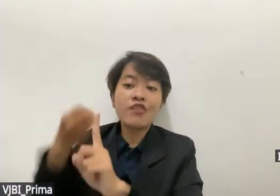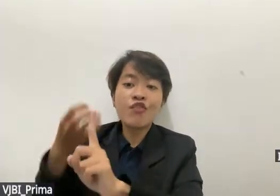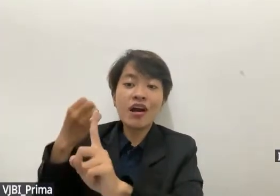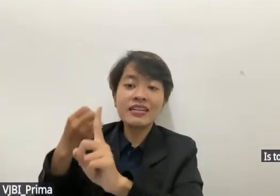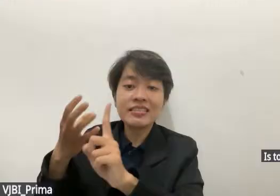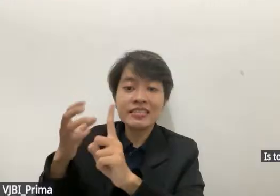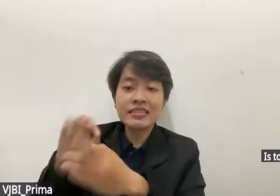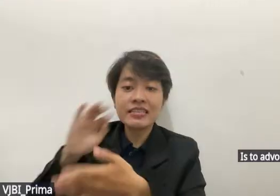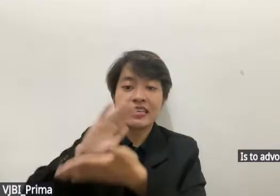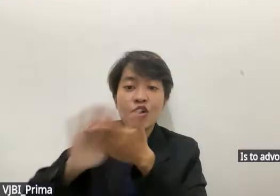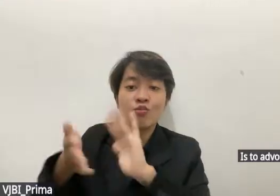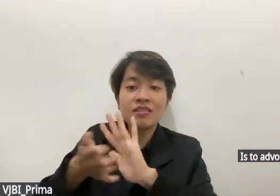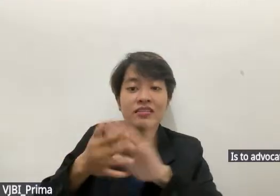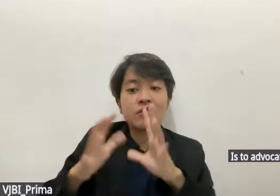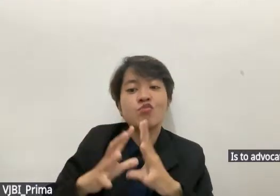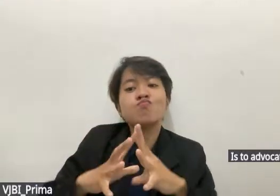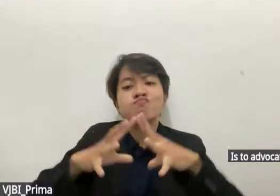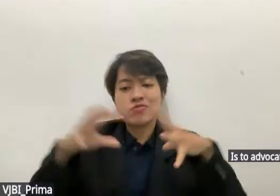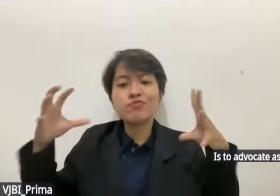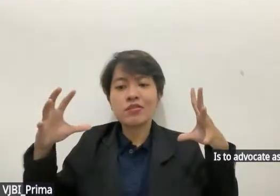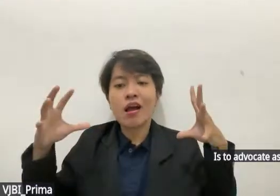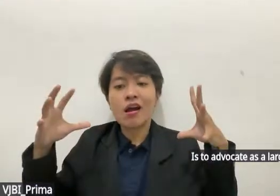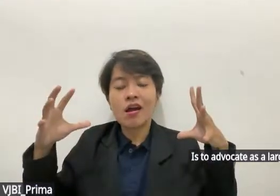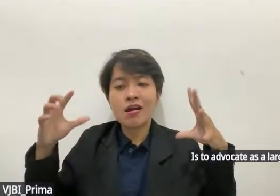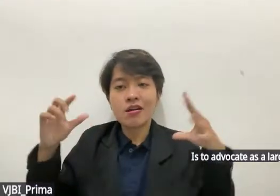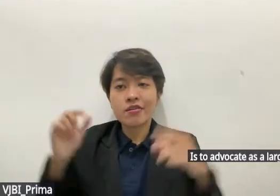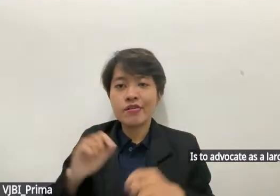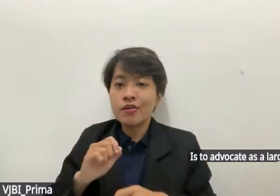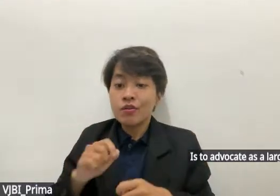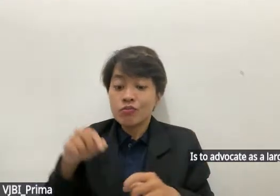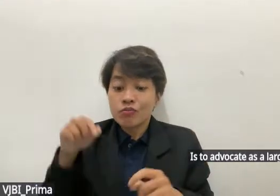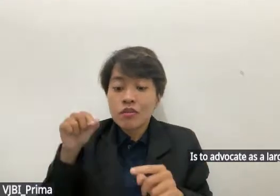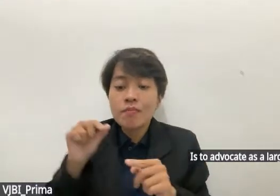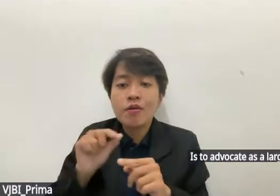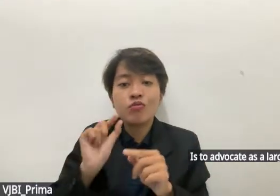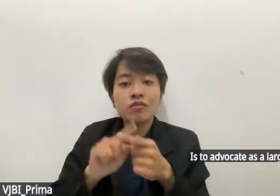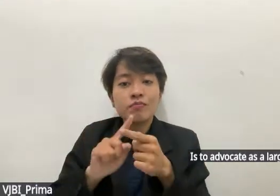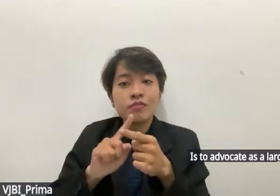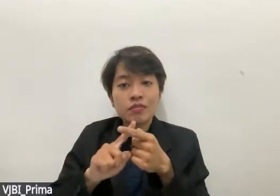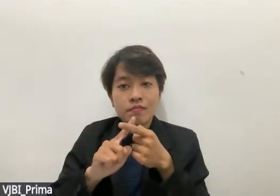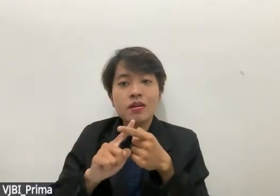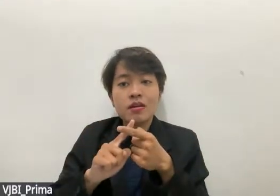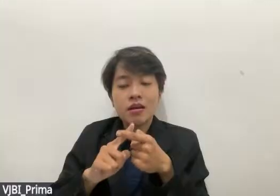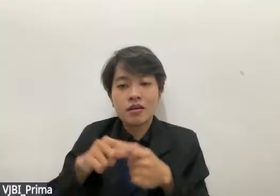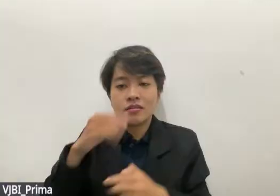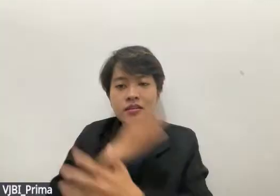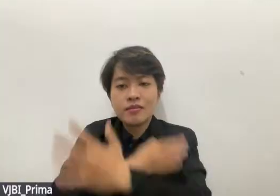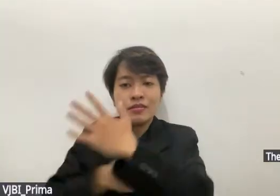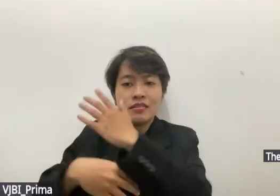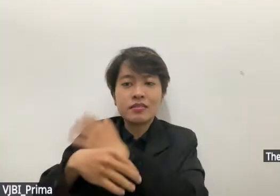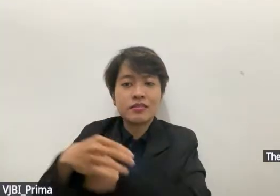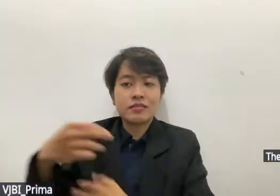with visible and invisible disabilities, their supports, their family